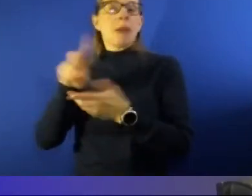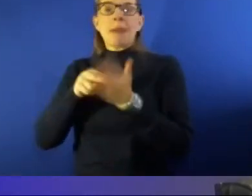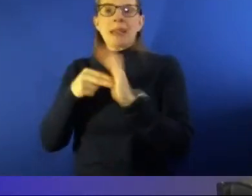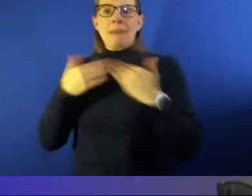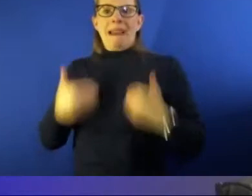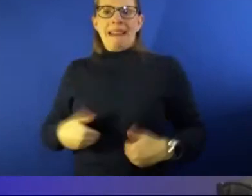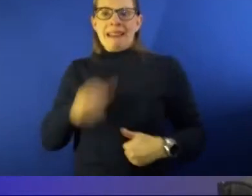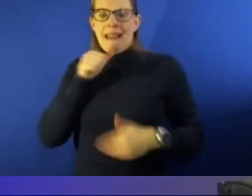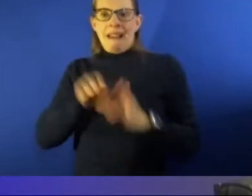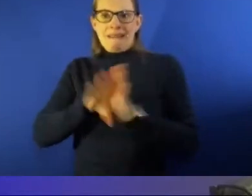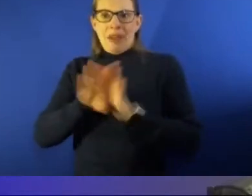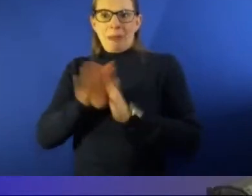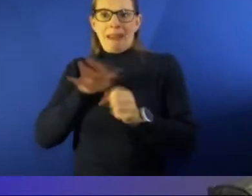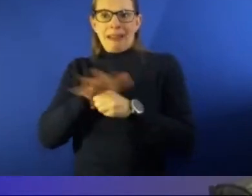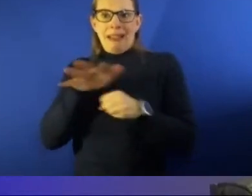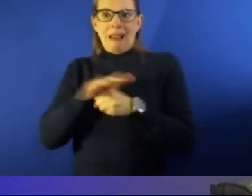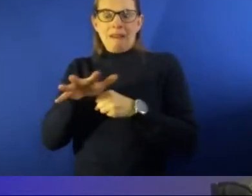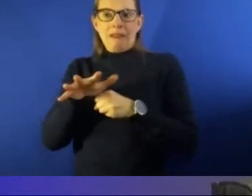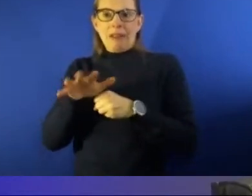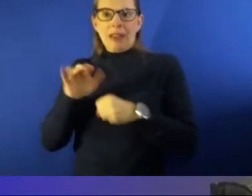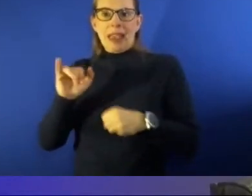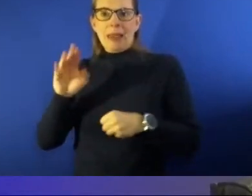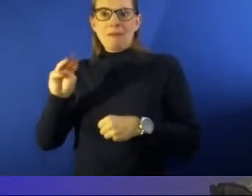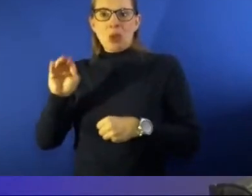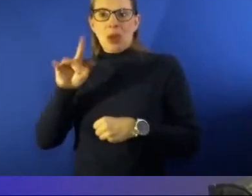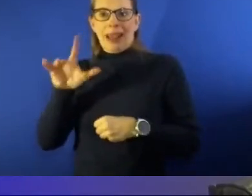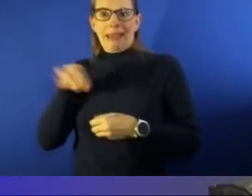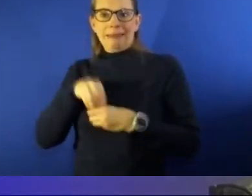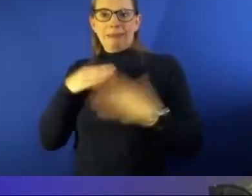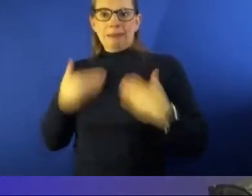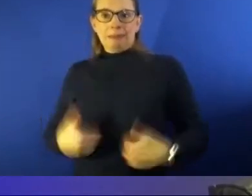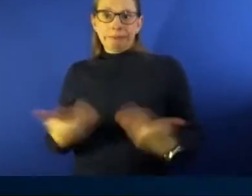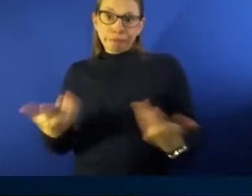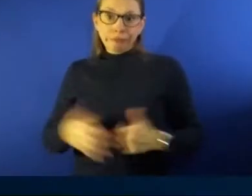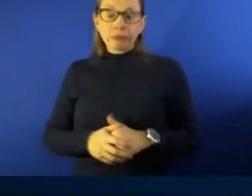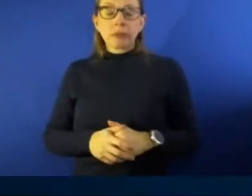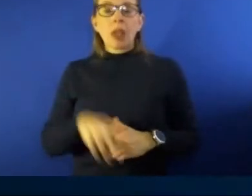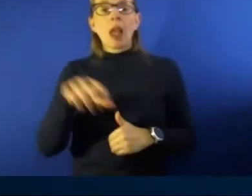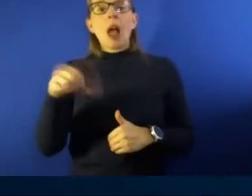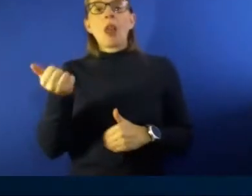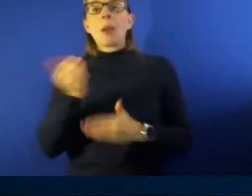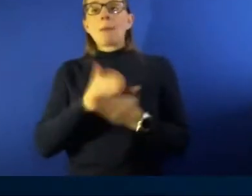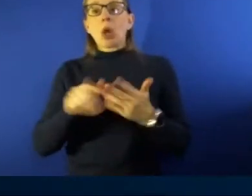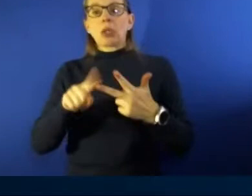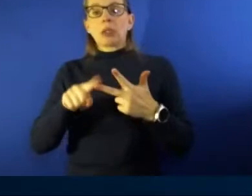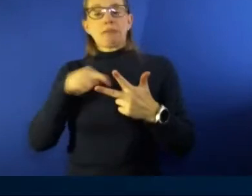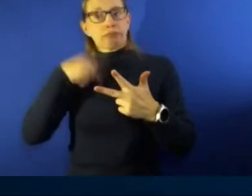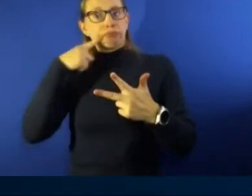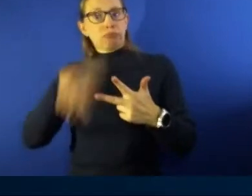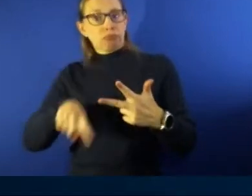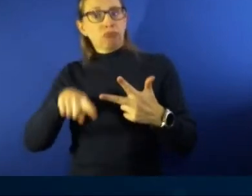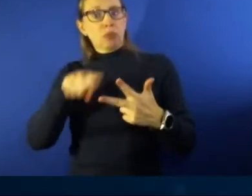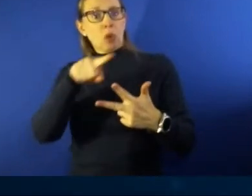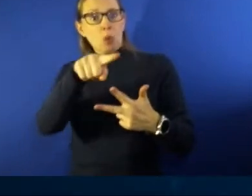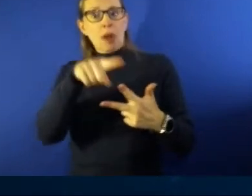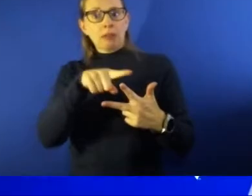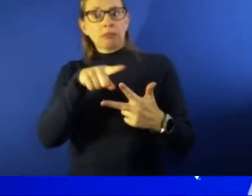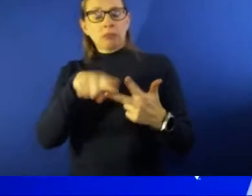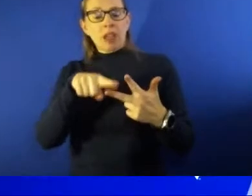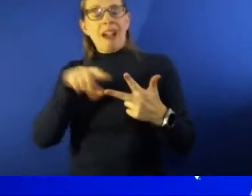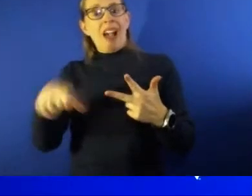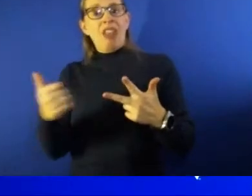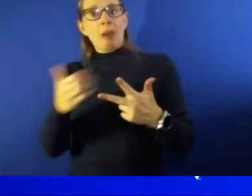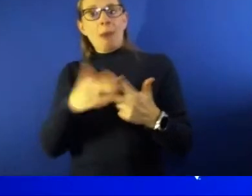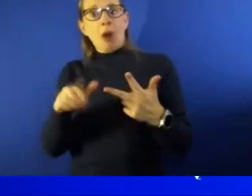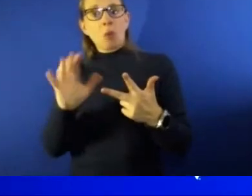sure we're still looking out for and taking care of. Yeah, and I think the other component to that is, I would agree exactly with what she said. The other component to that is, just like